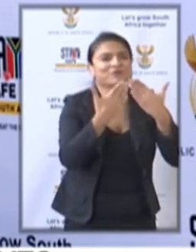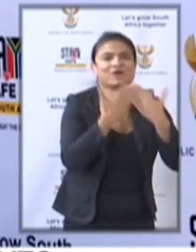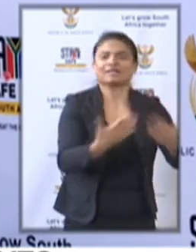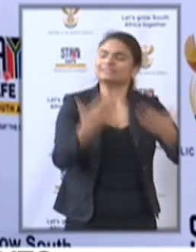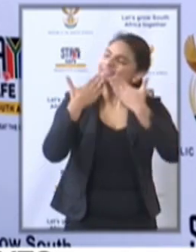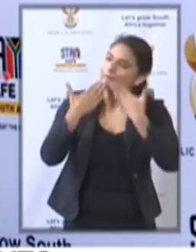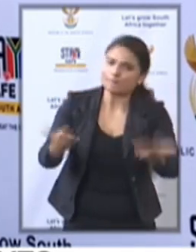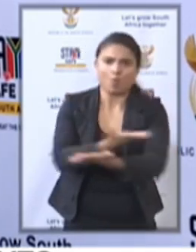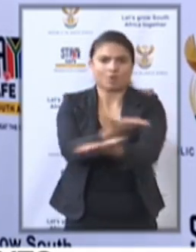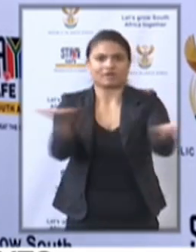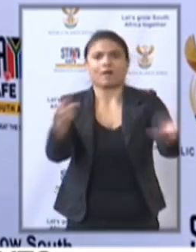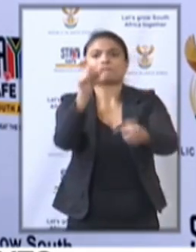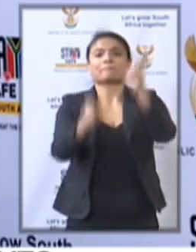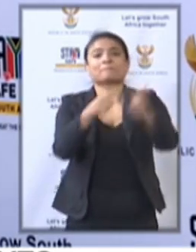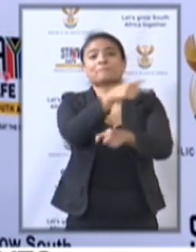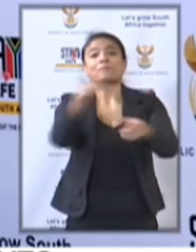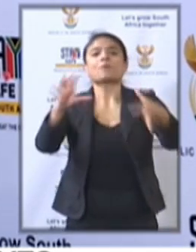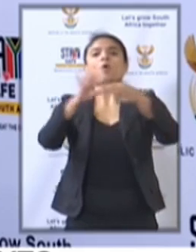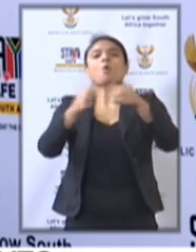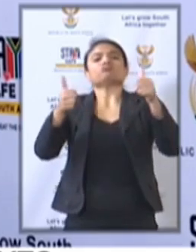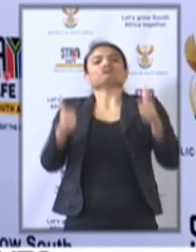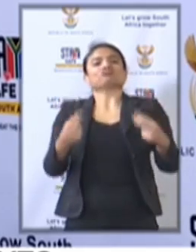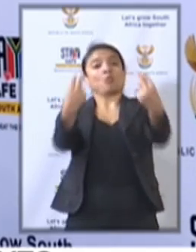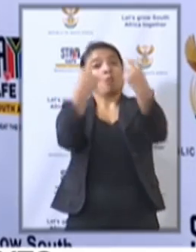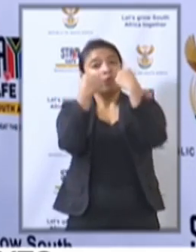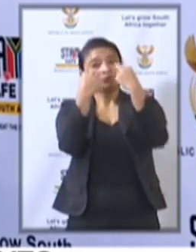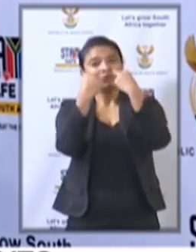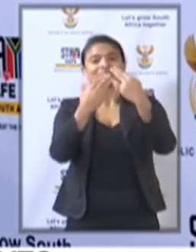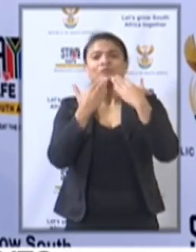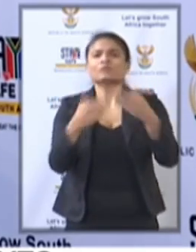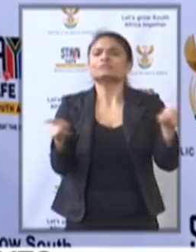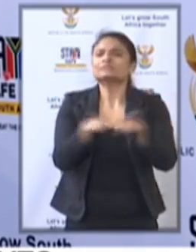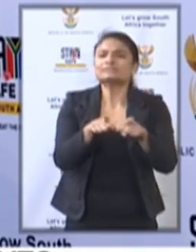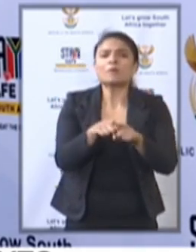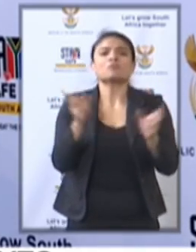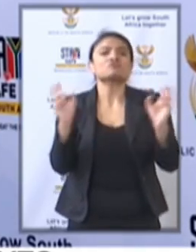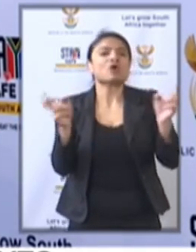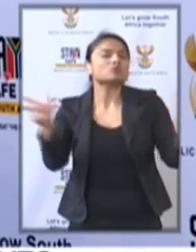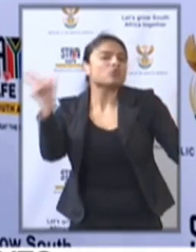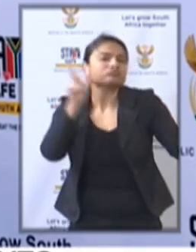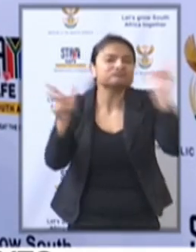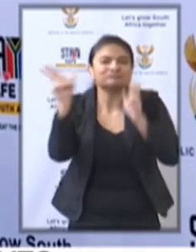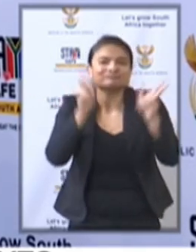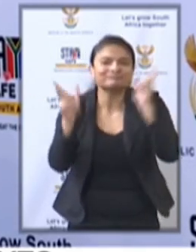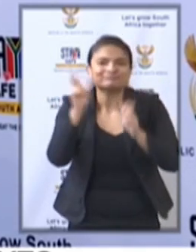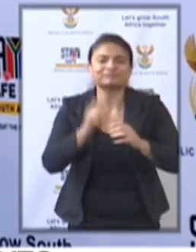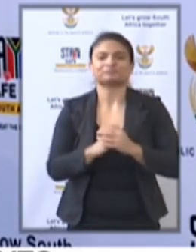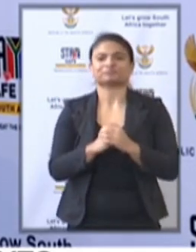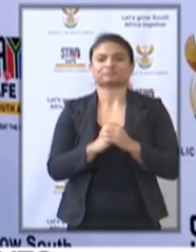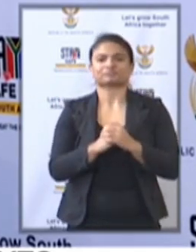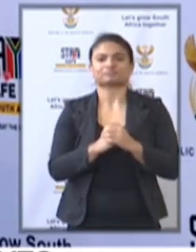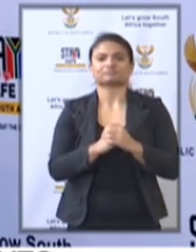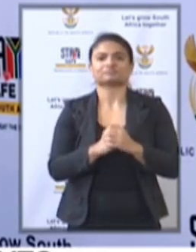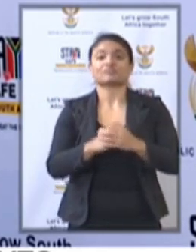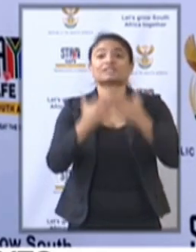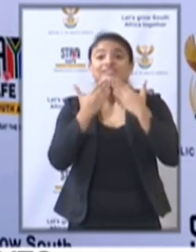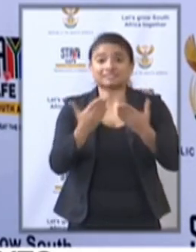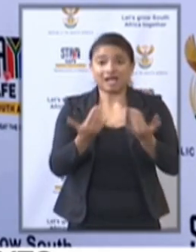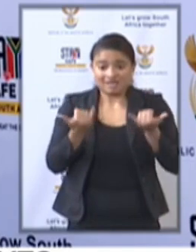bonke ababukayo nasemakhaya nabalalele ukuthi yini izinto